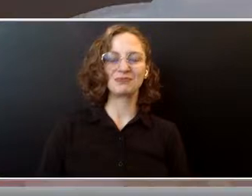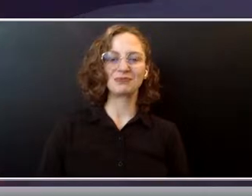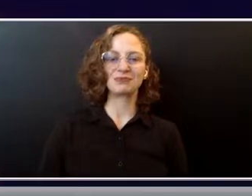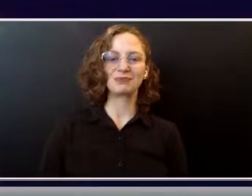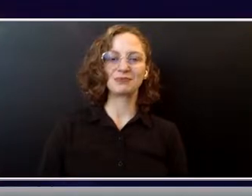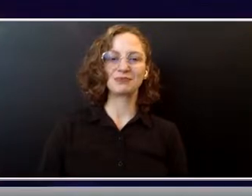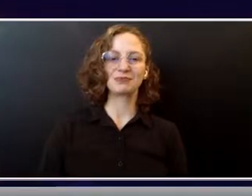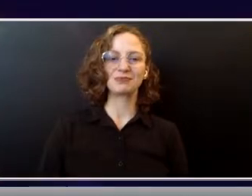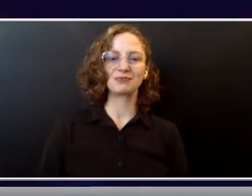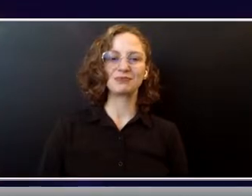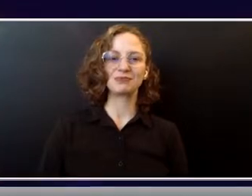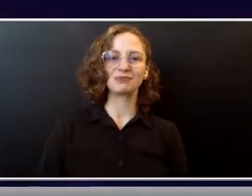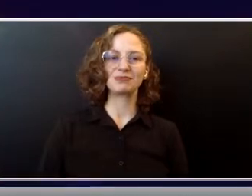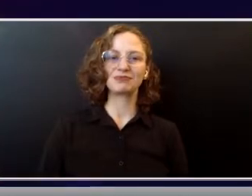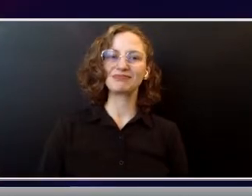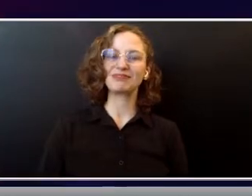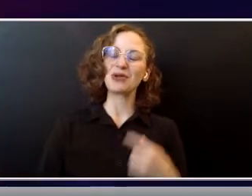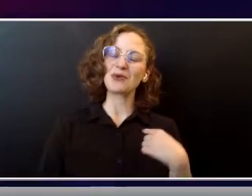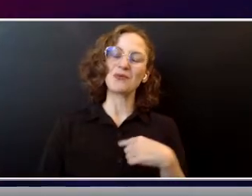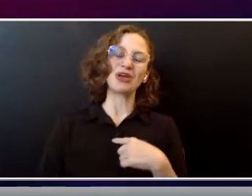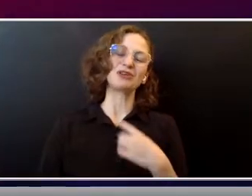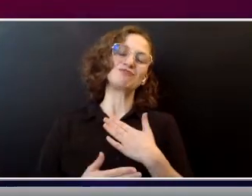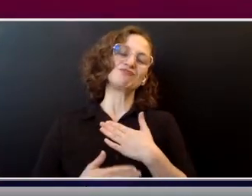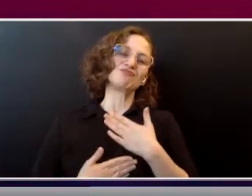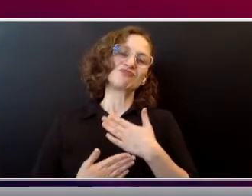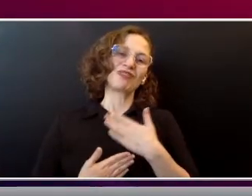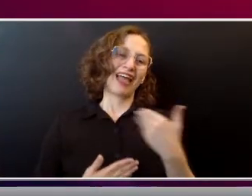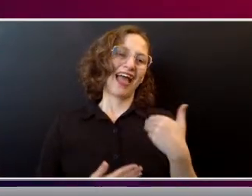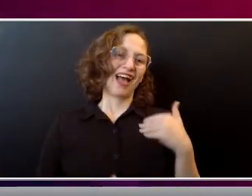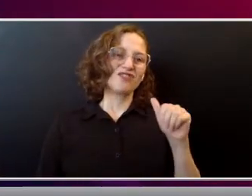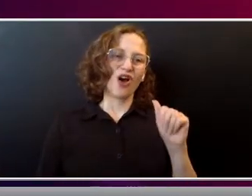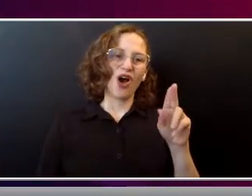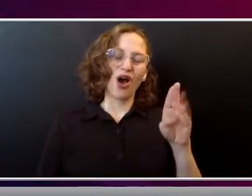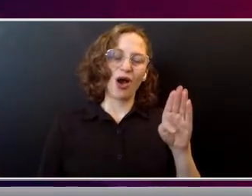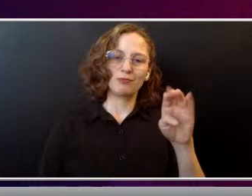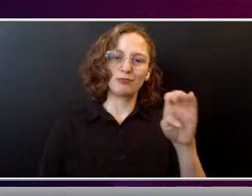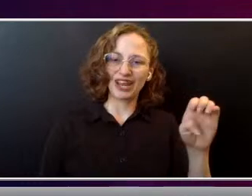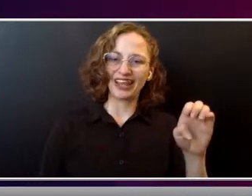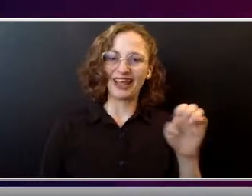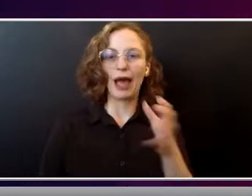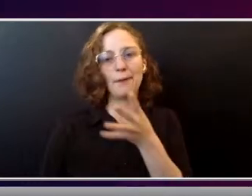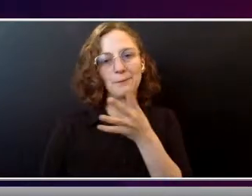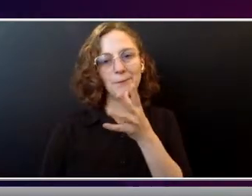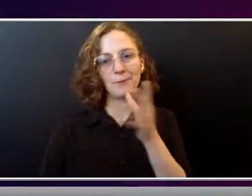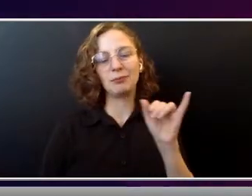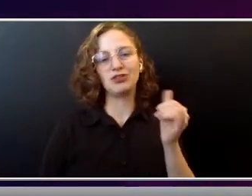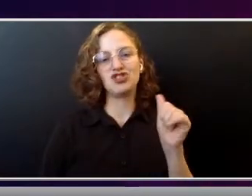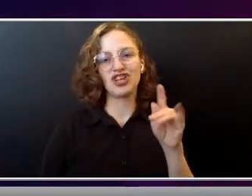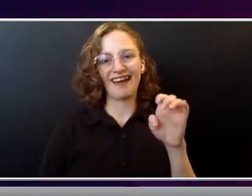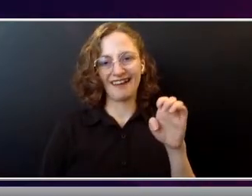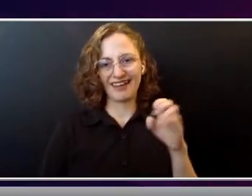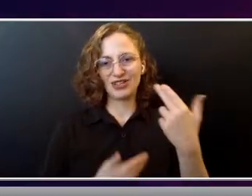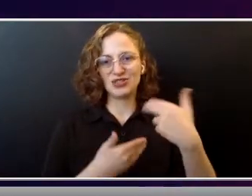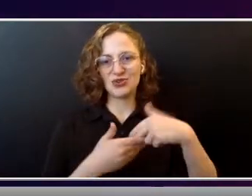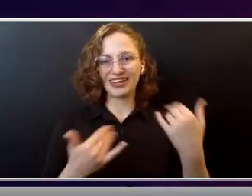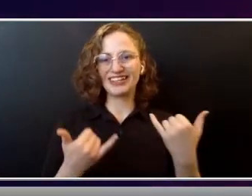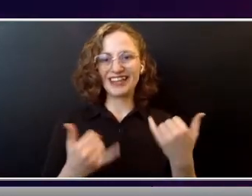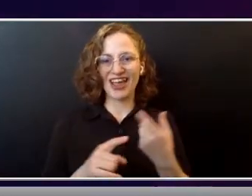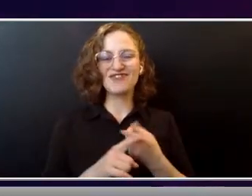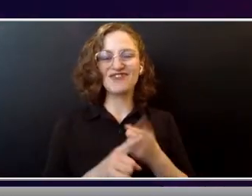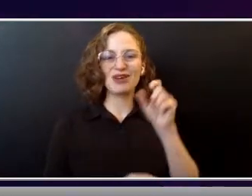We are so pleased to have Aubrey and her mom, Jade, joining us today from their home state of South Dakota. Good morning,